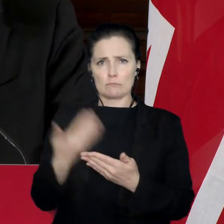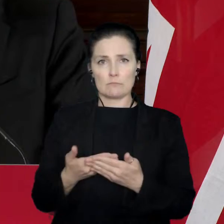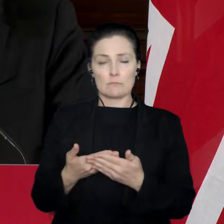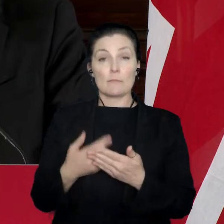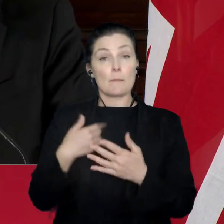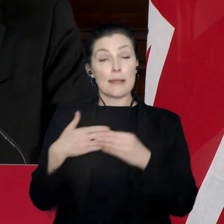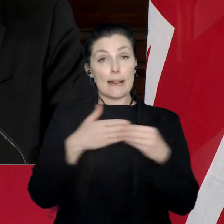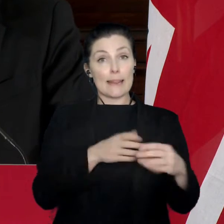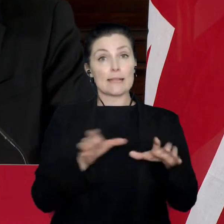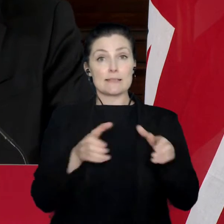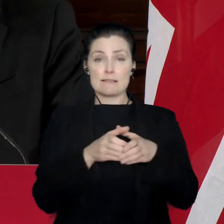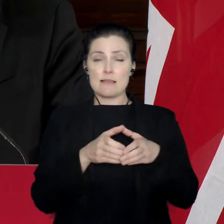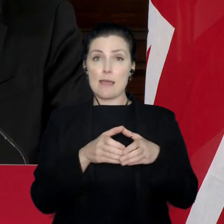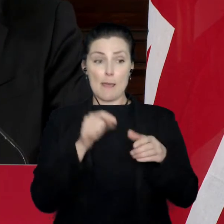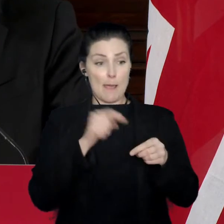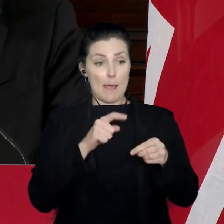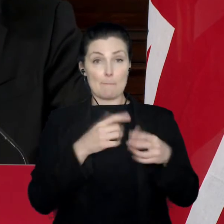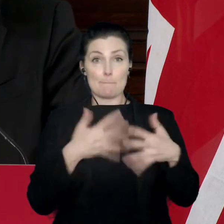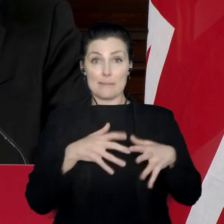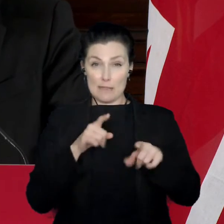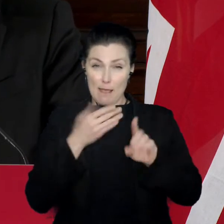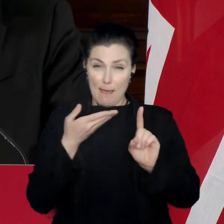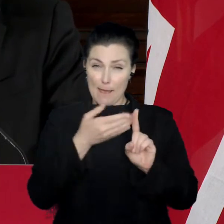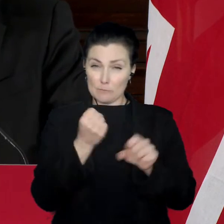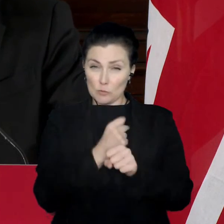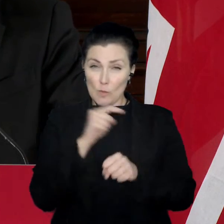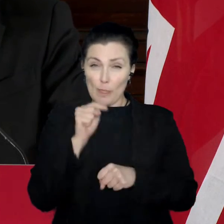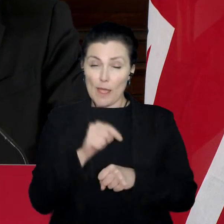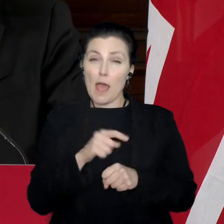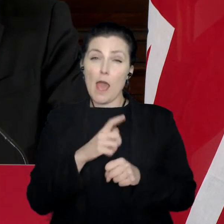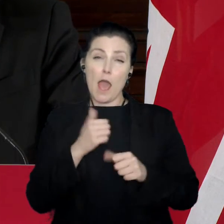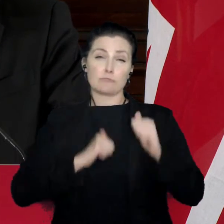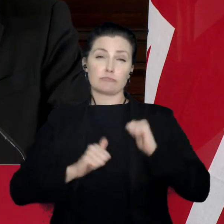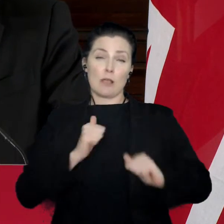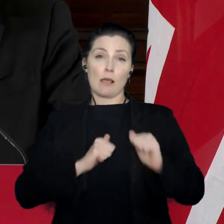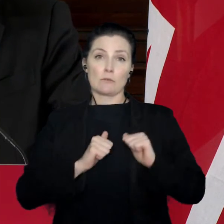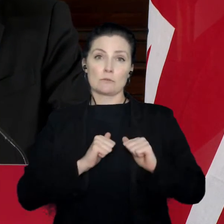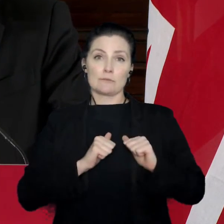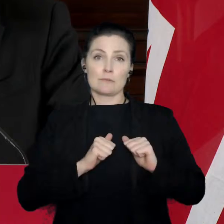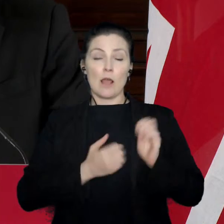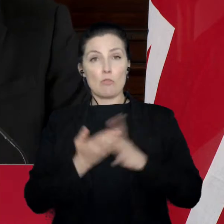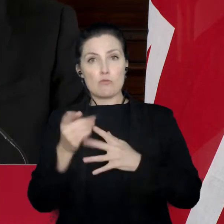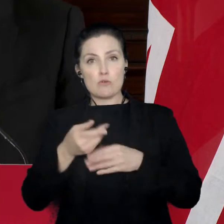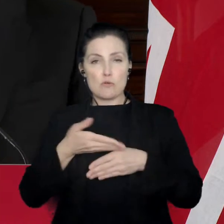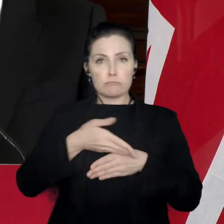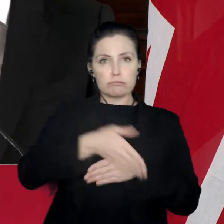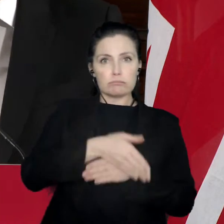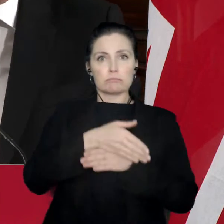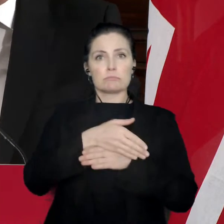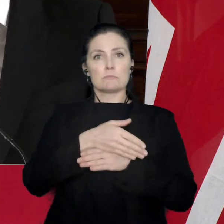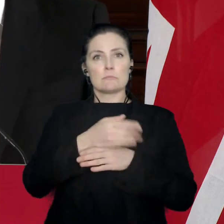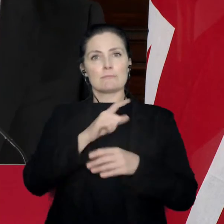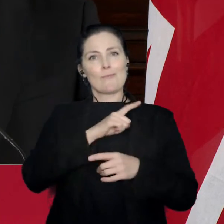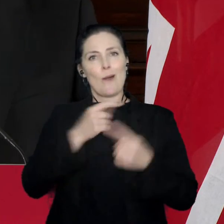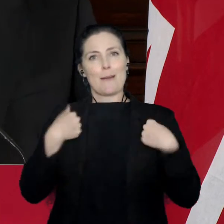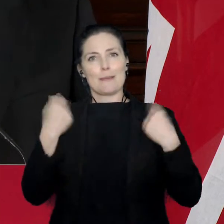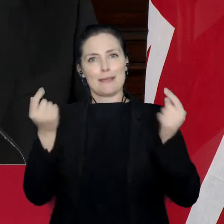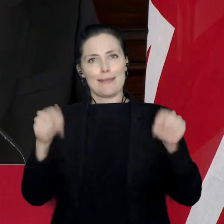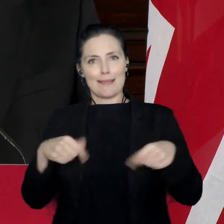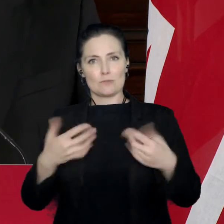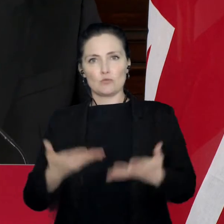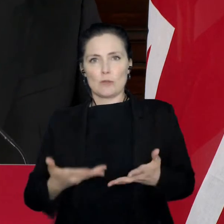as a result of that work that I'm speaking here today. But while it is an important